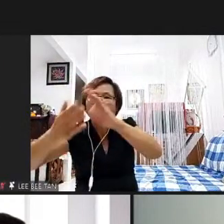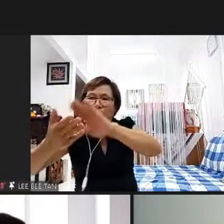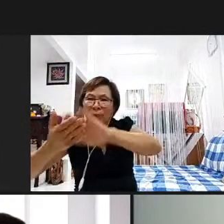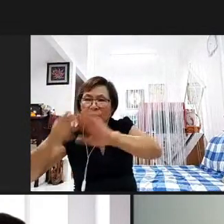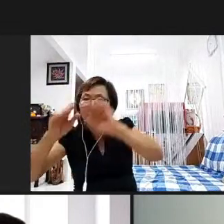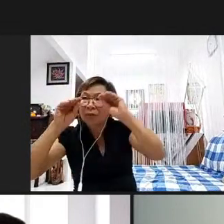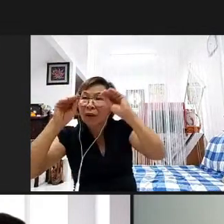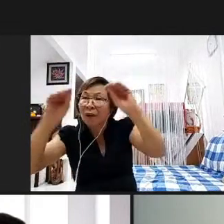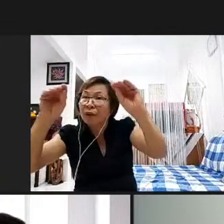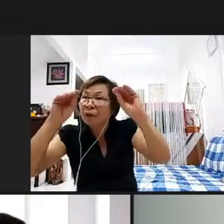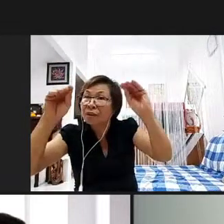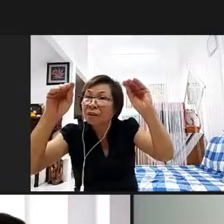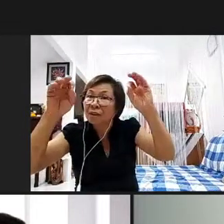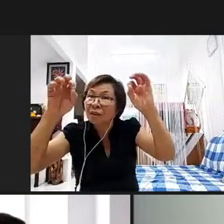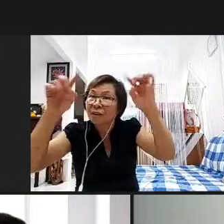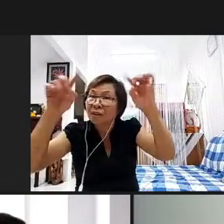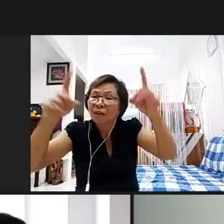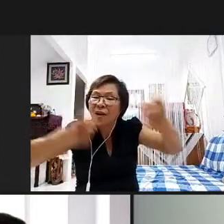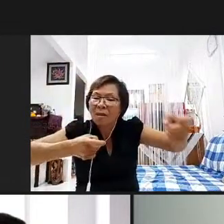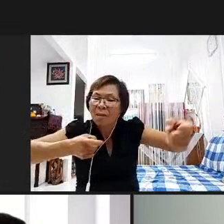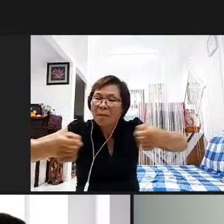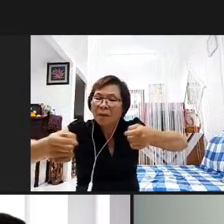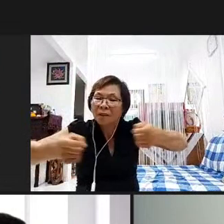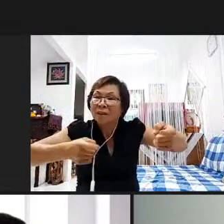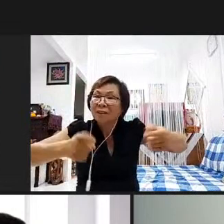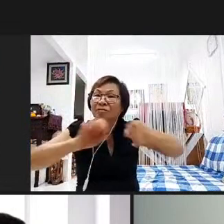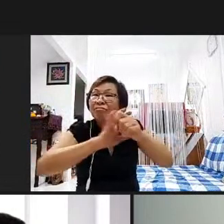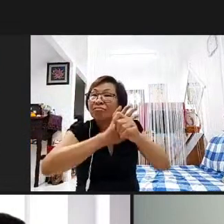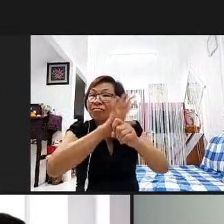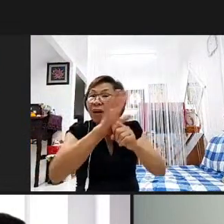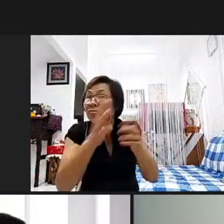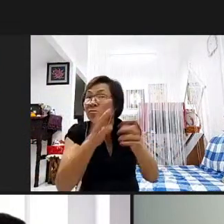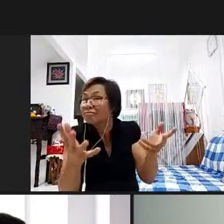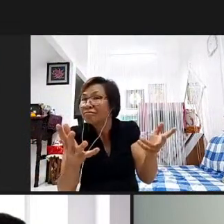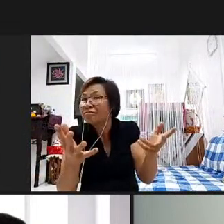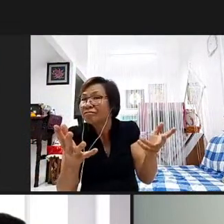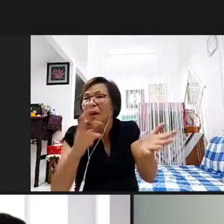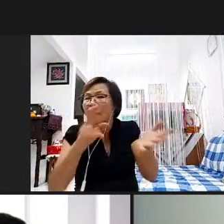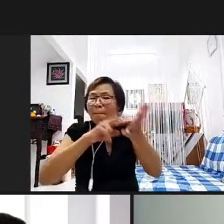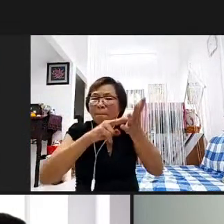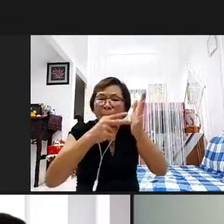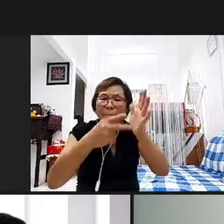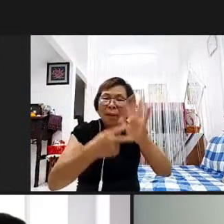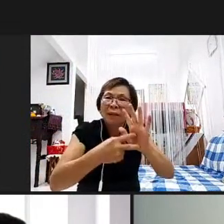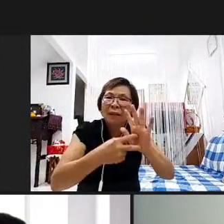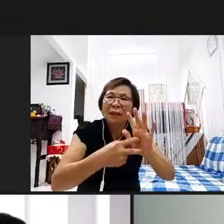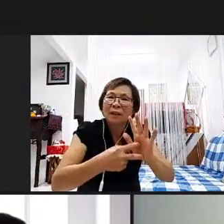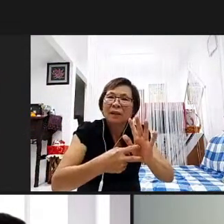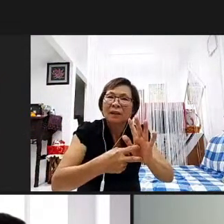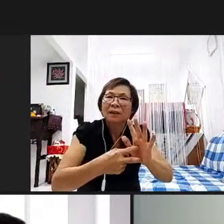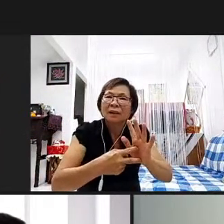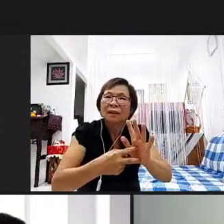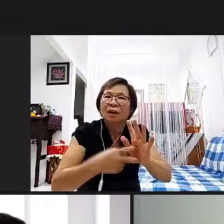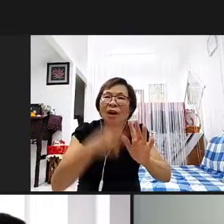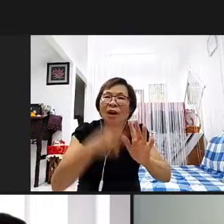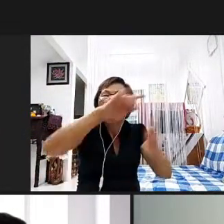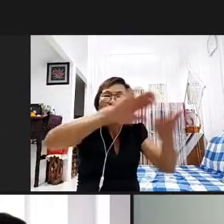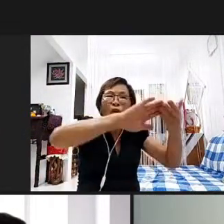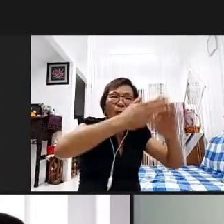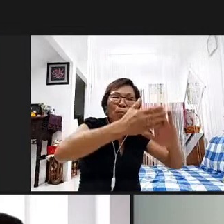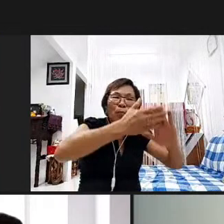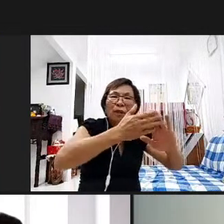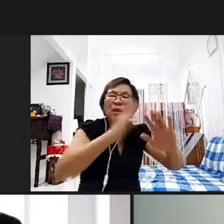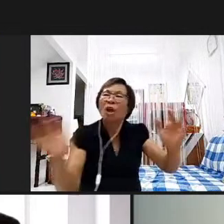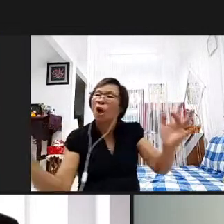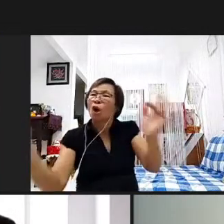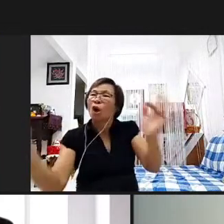education in managing this pandemic? Meaning to say that outreach for the community, outreach